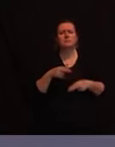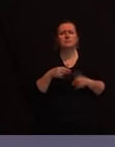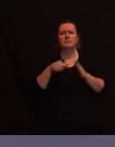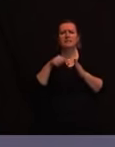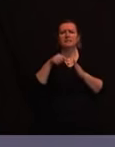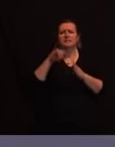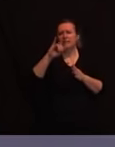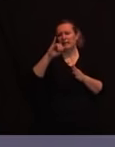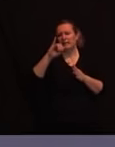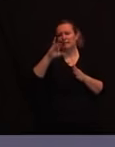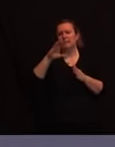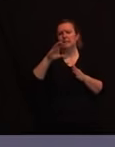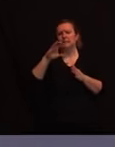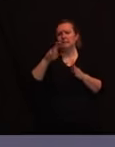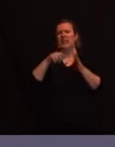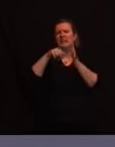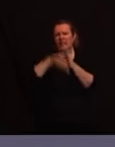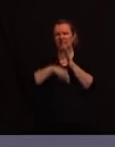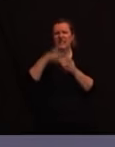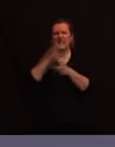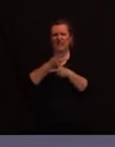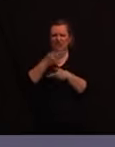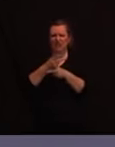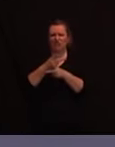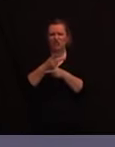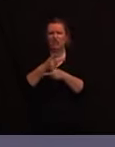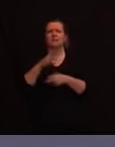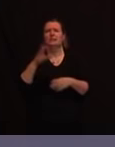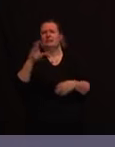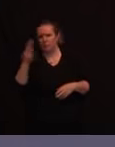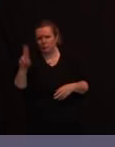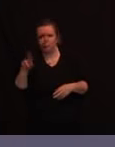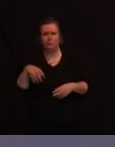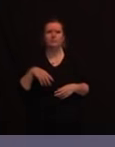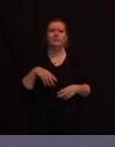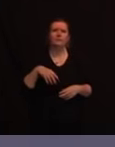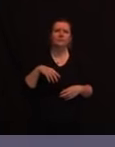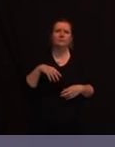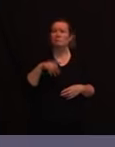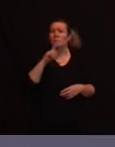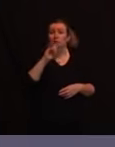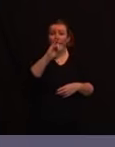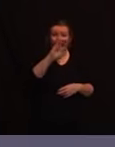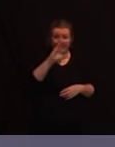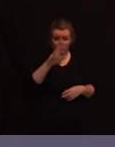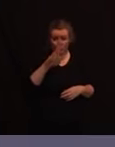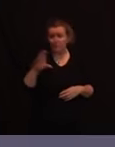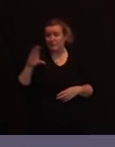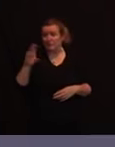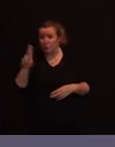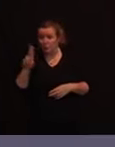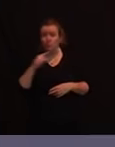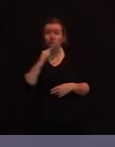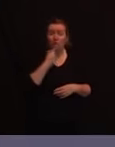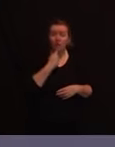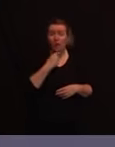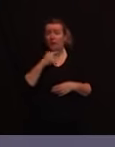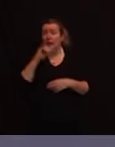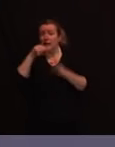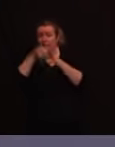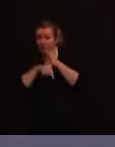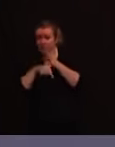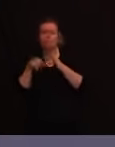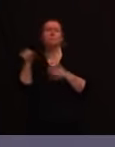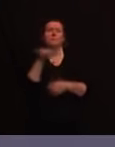there a is it? Same. Okay, all right. Intensive care and critical care are the same. That's Thank me. you That's for me that. butchering non-medical person, probably